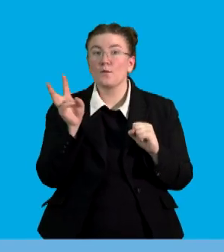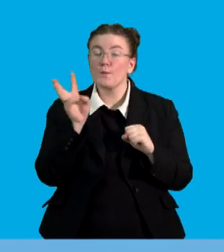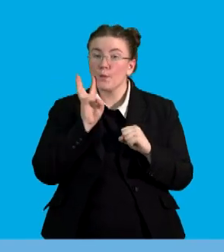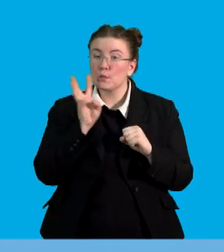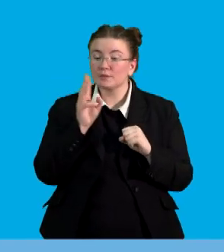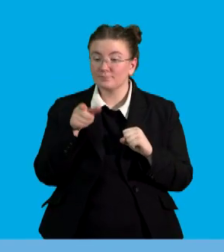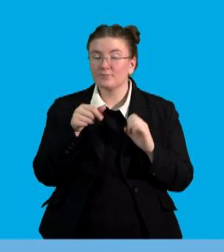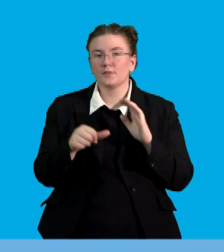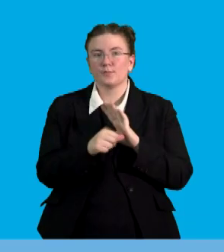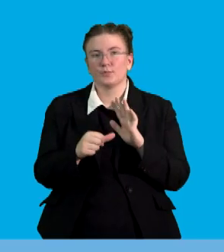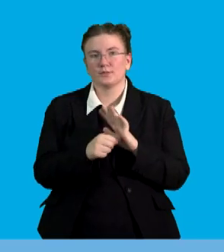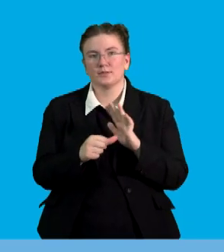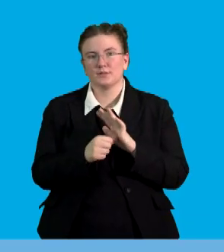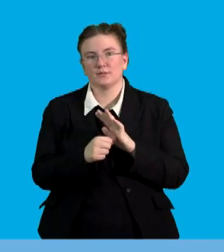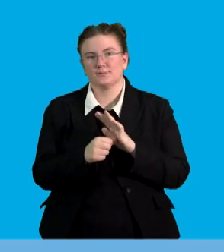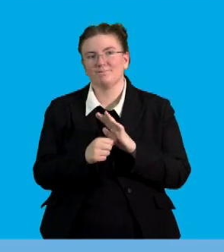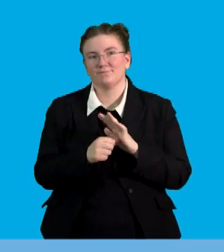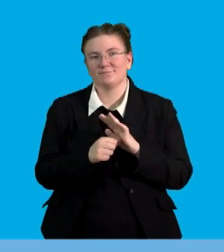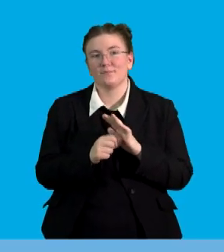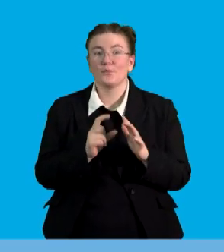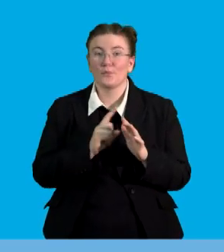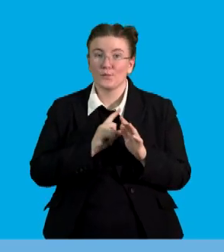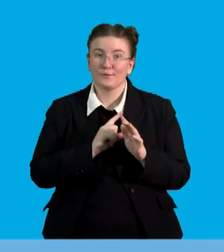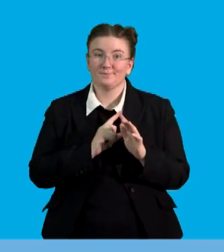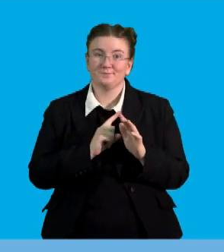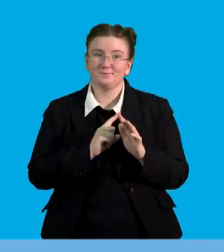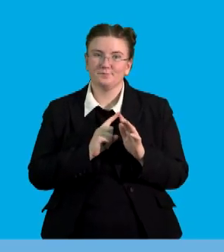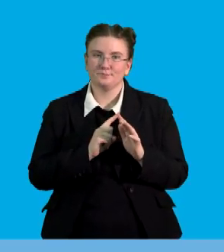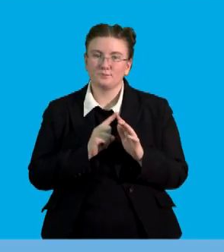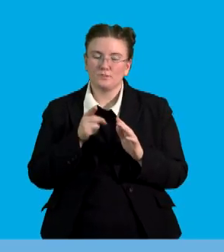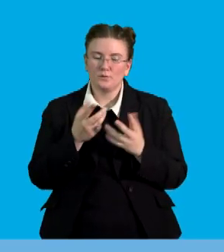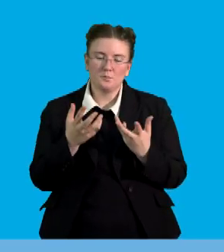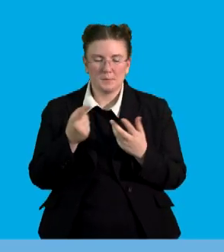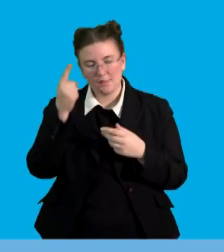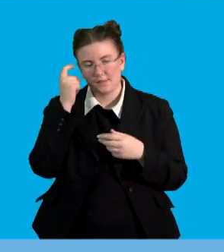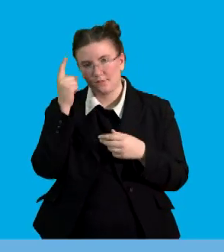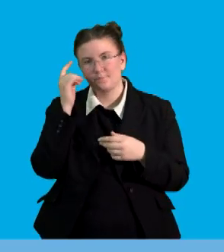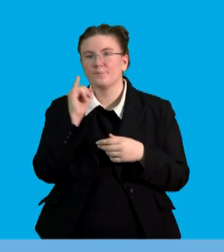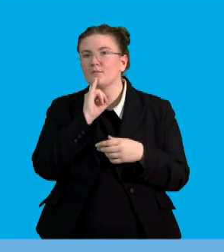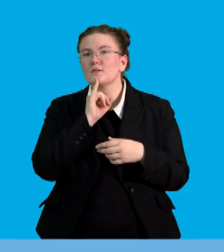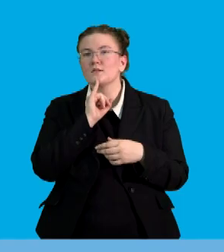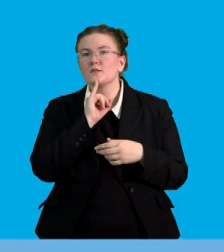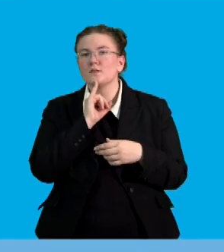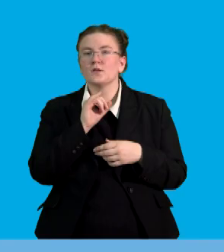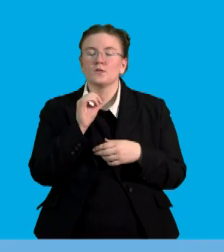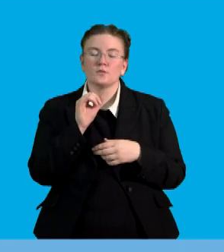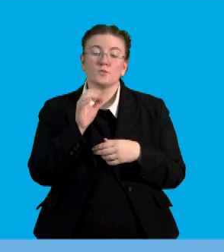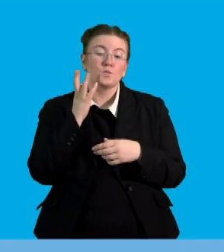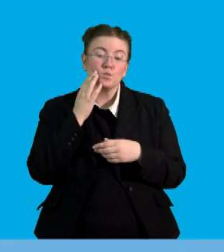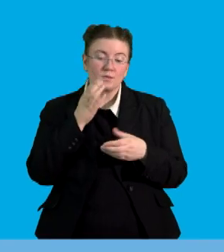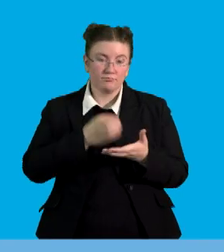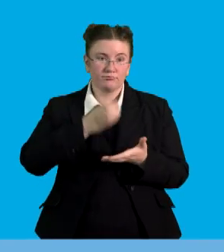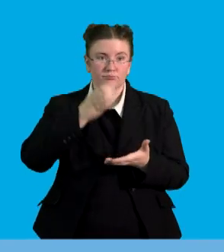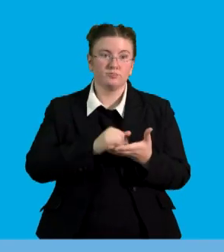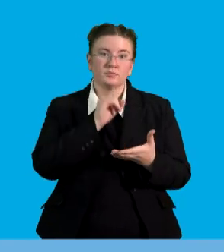water, that is an important exception. Have you ever wondered why your ice cube floats on water in your